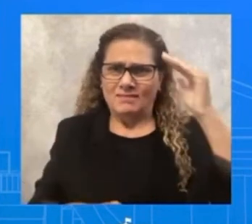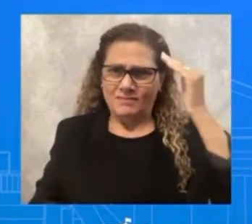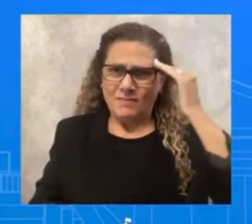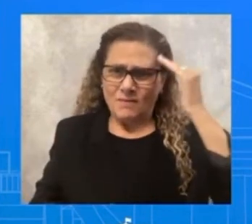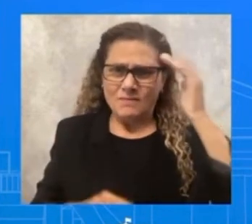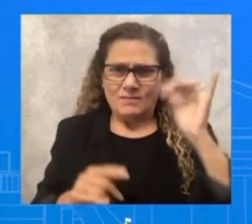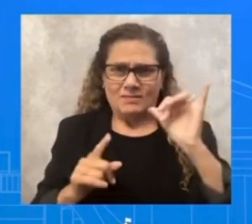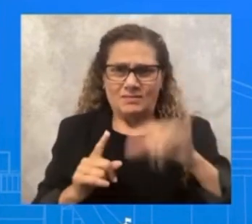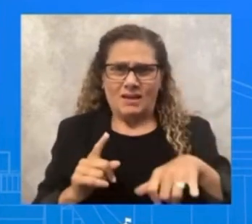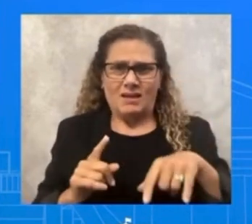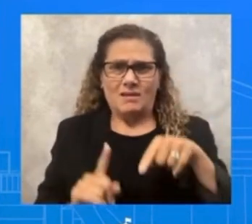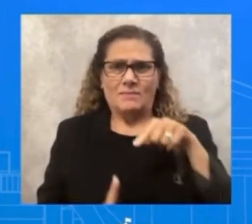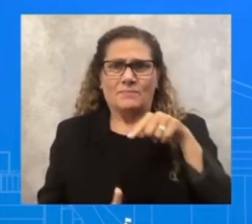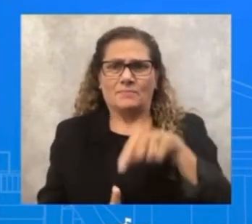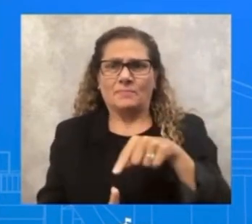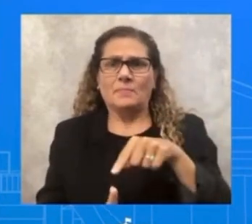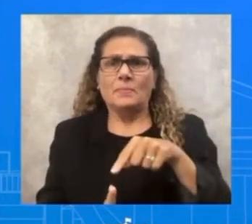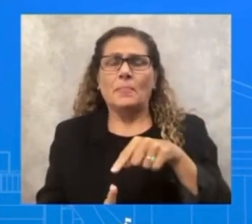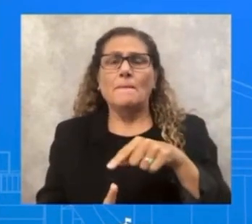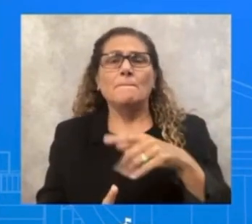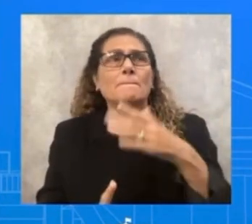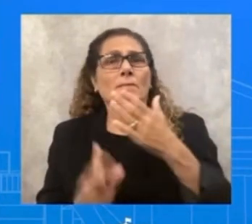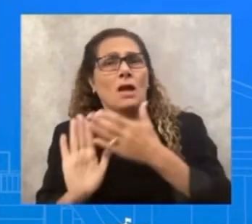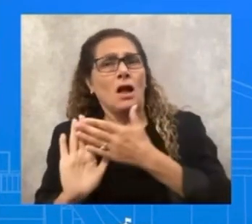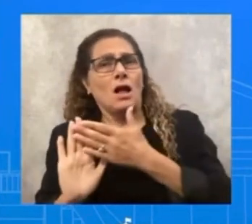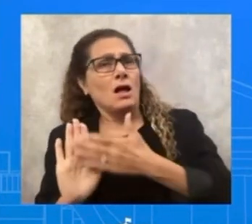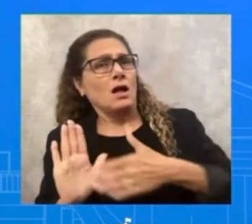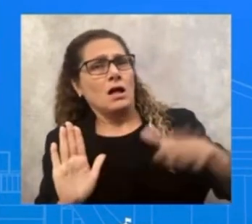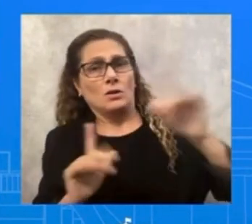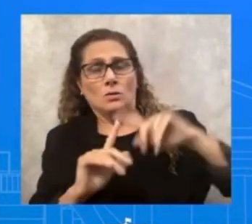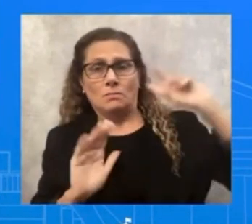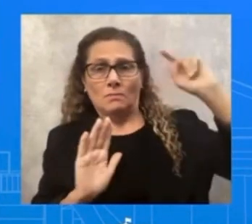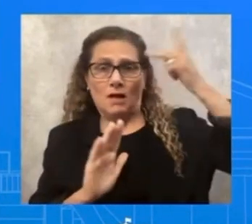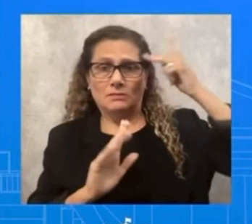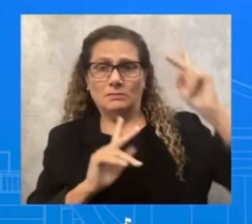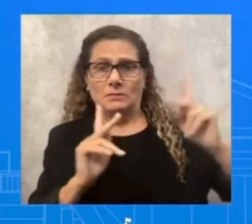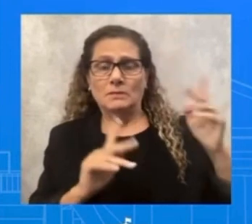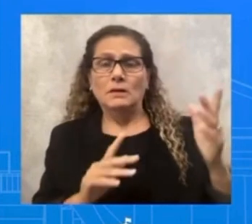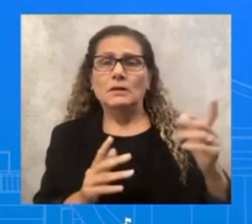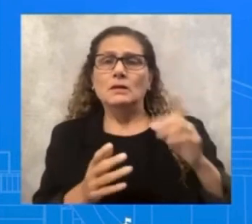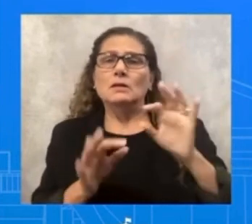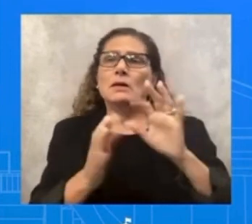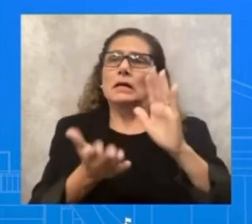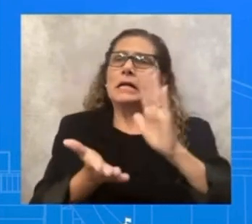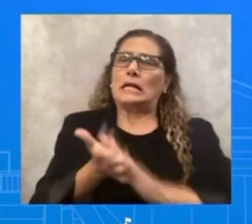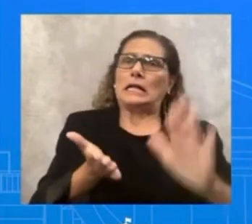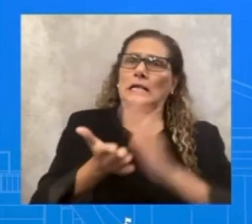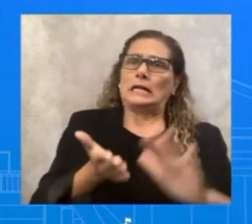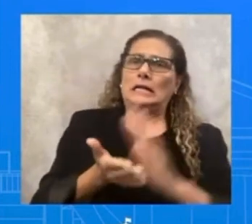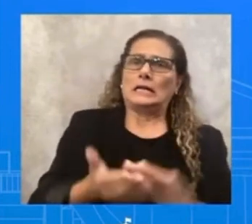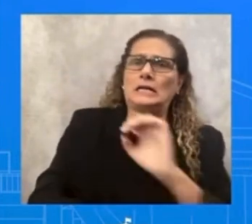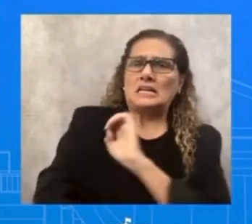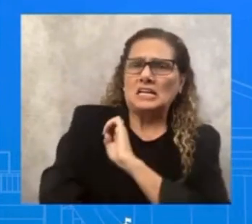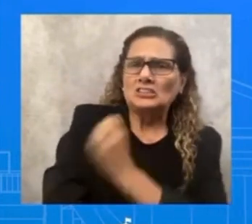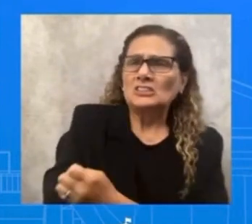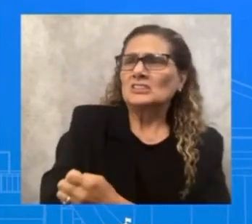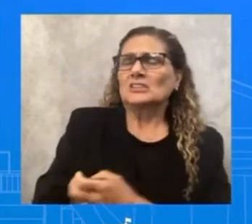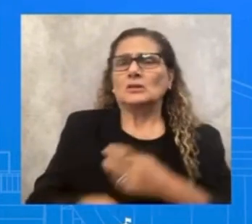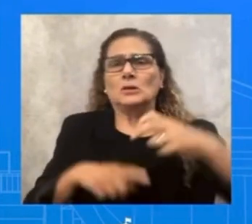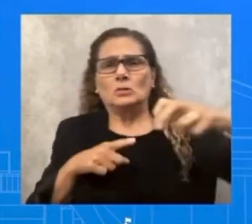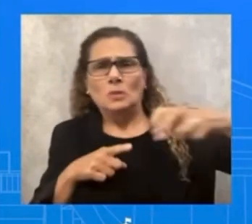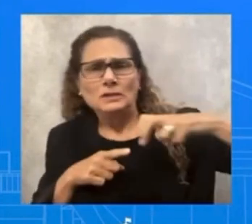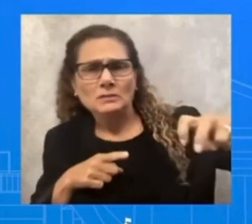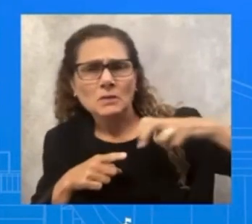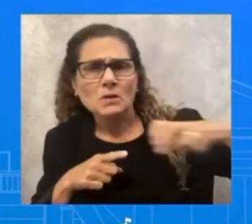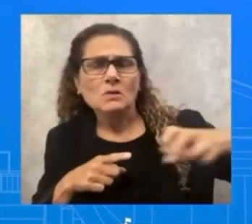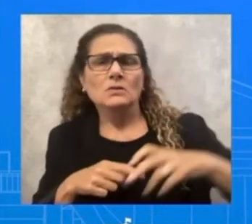spectrum, they support the movement to cleaner forms of energy, cleaner forms of transportation, and the other processes